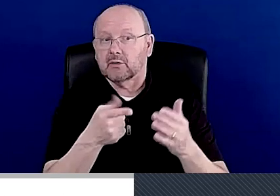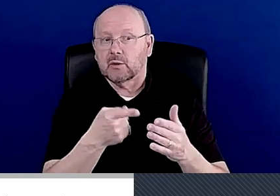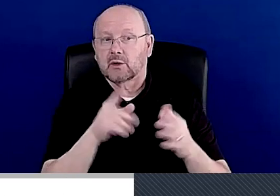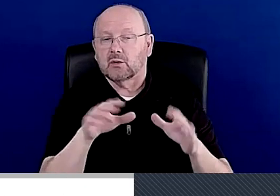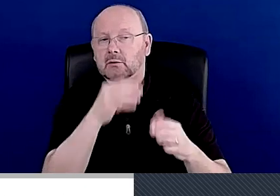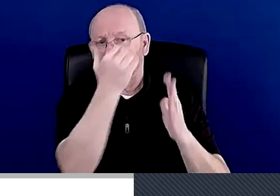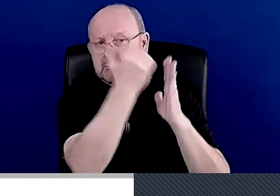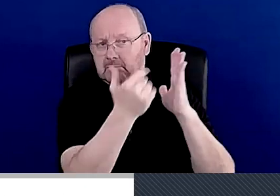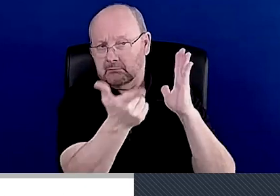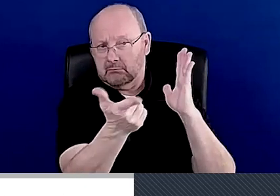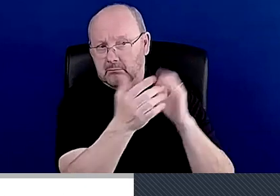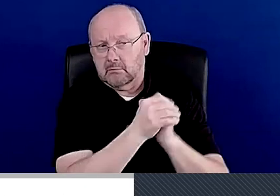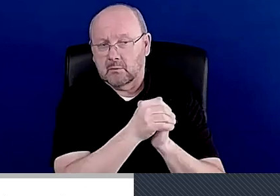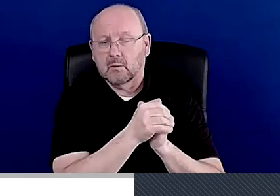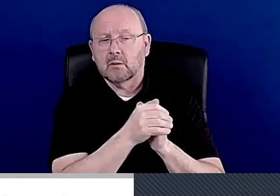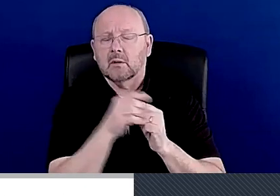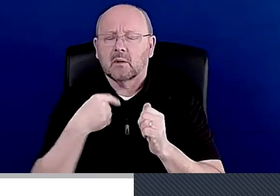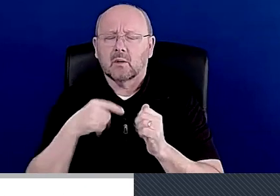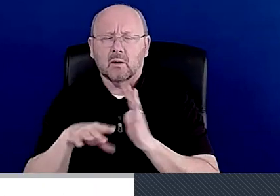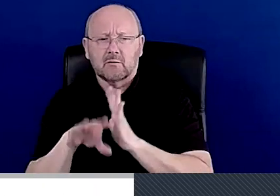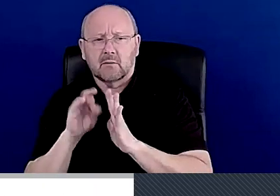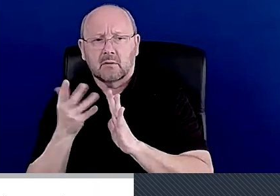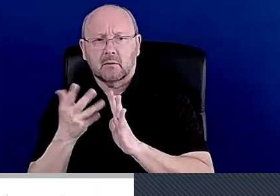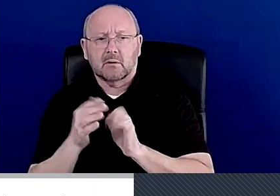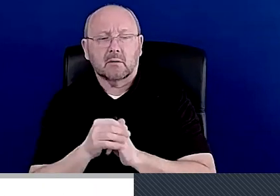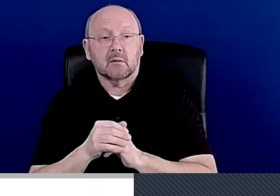around some things that we found out. Number one